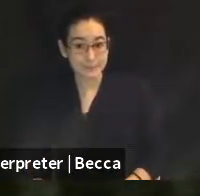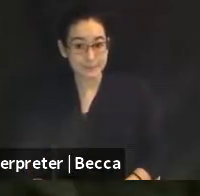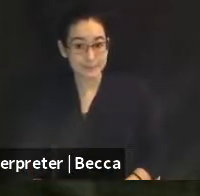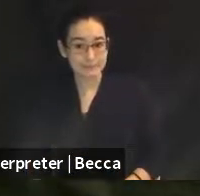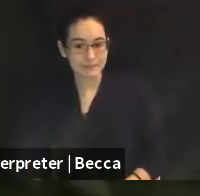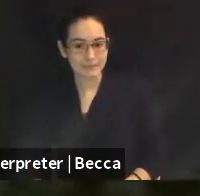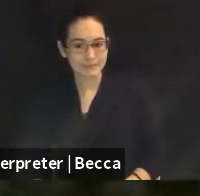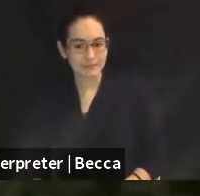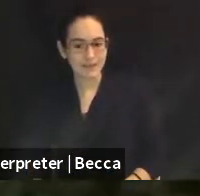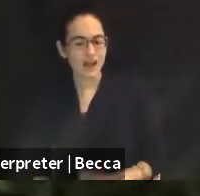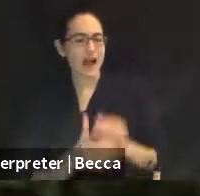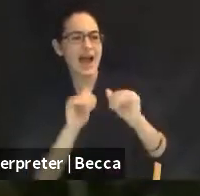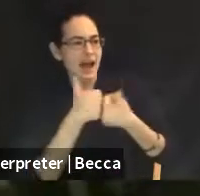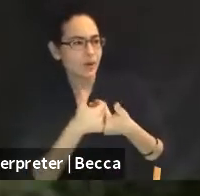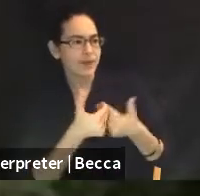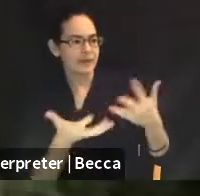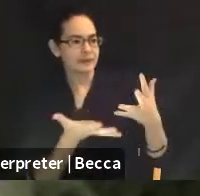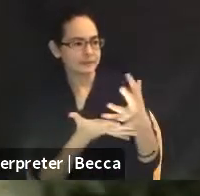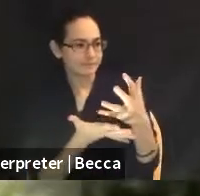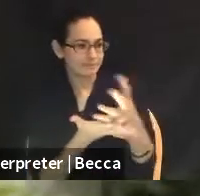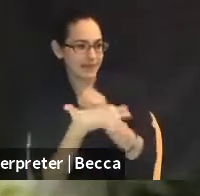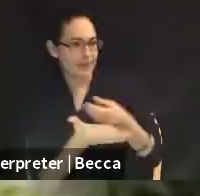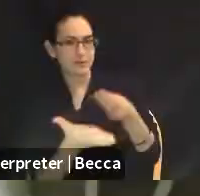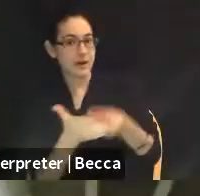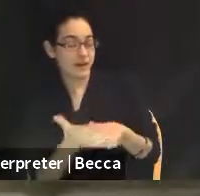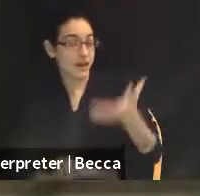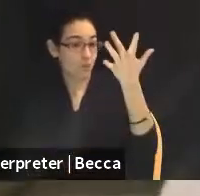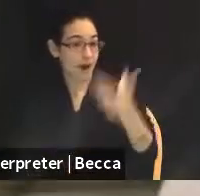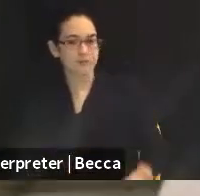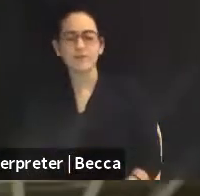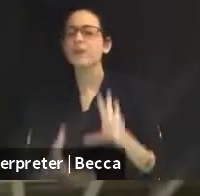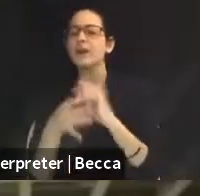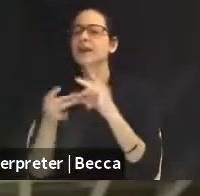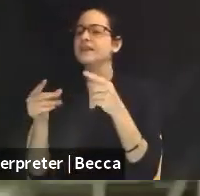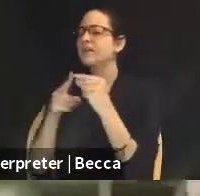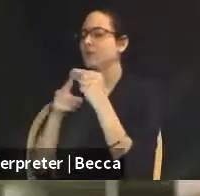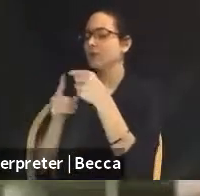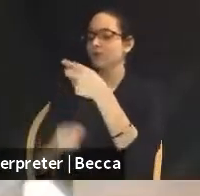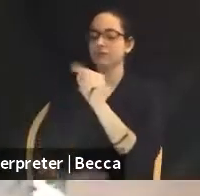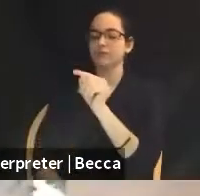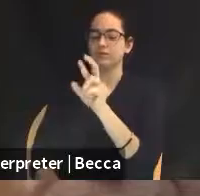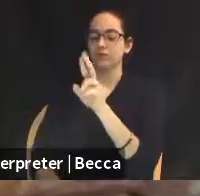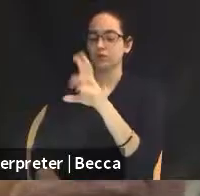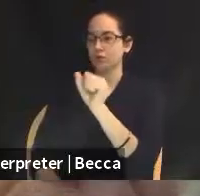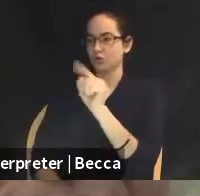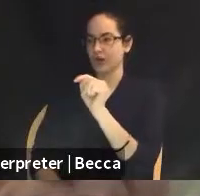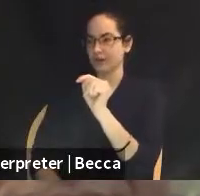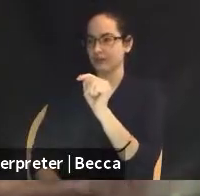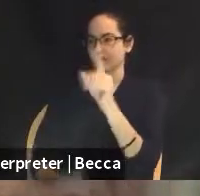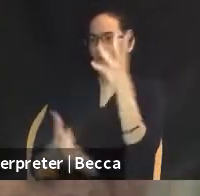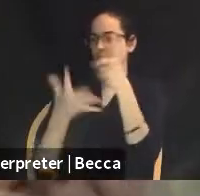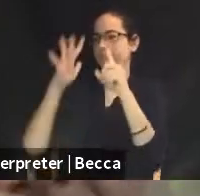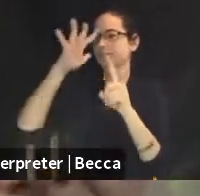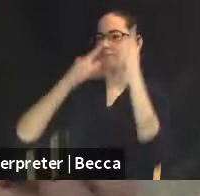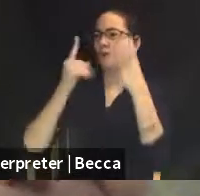How they acquire it and why. When I say the word trust, what do you think of? This underlying